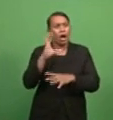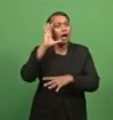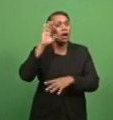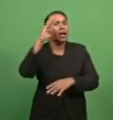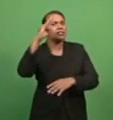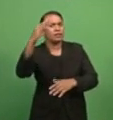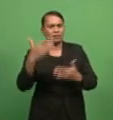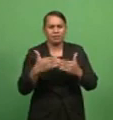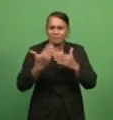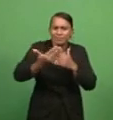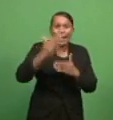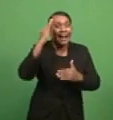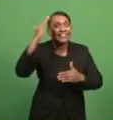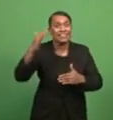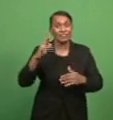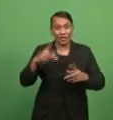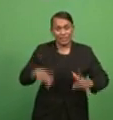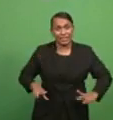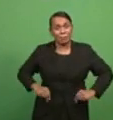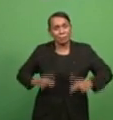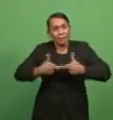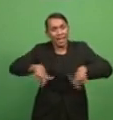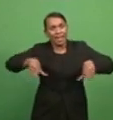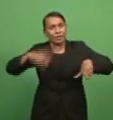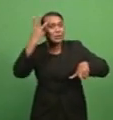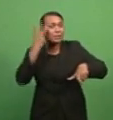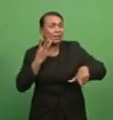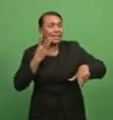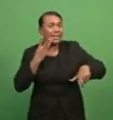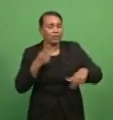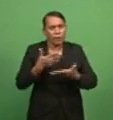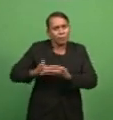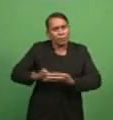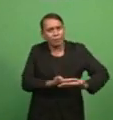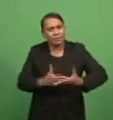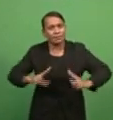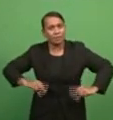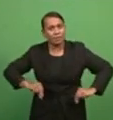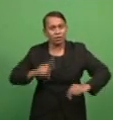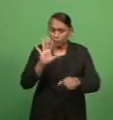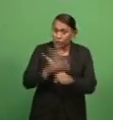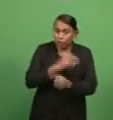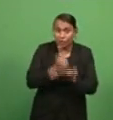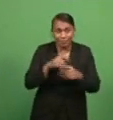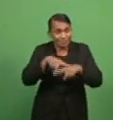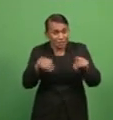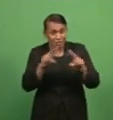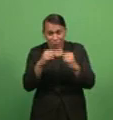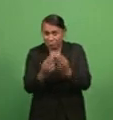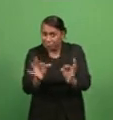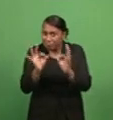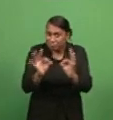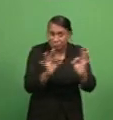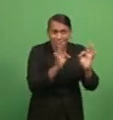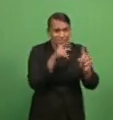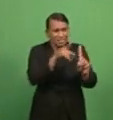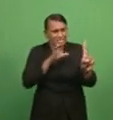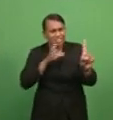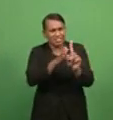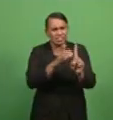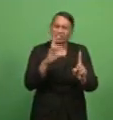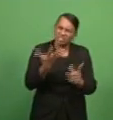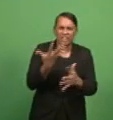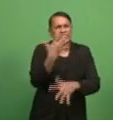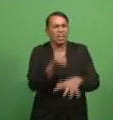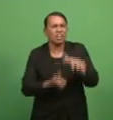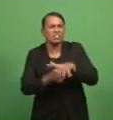pads, diapers for babies, just to make sure that these families have access to the essential